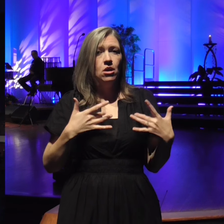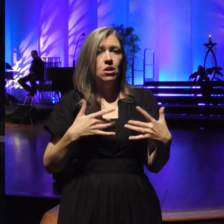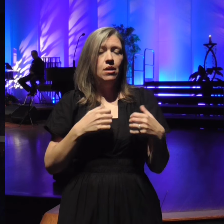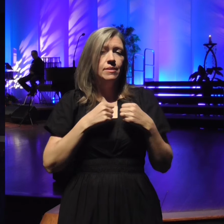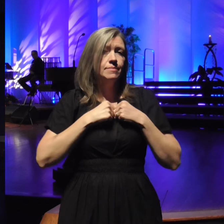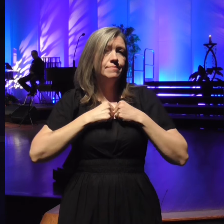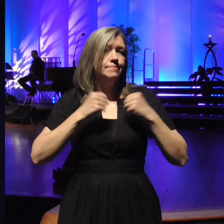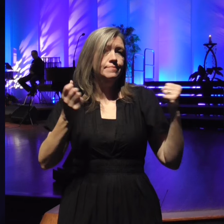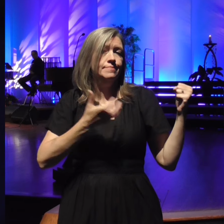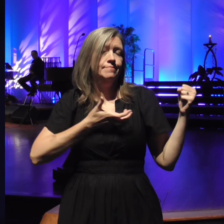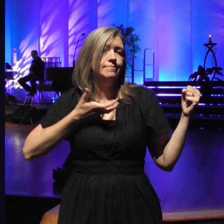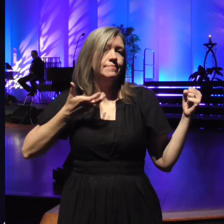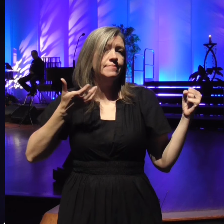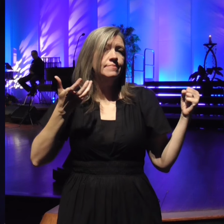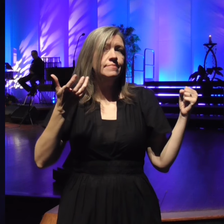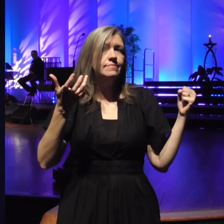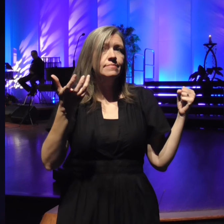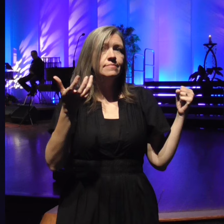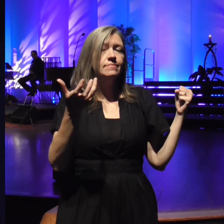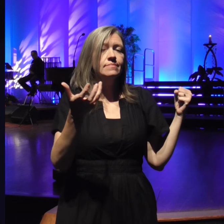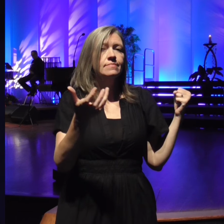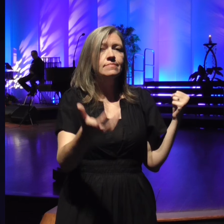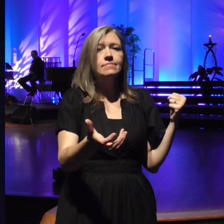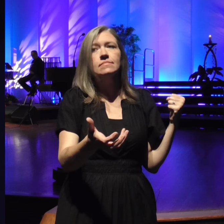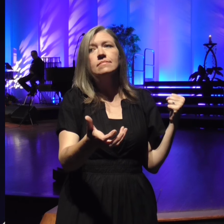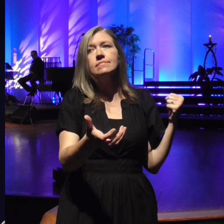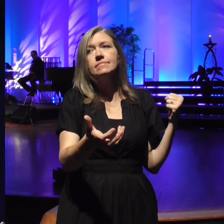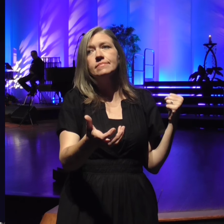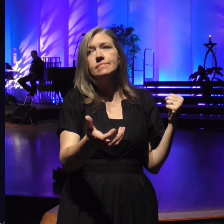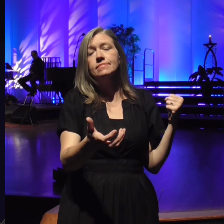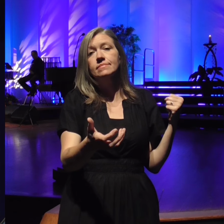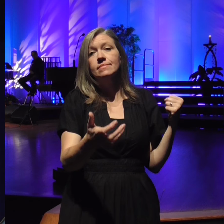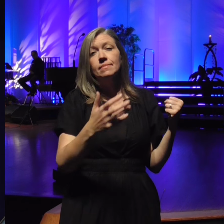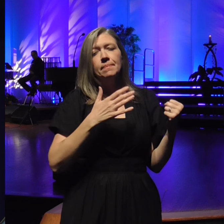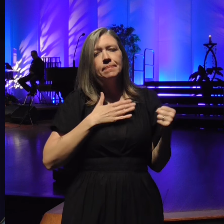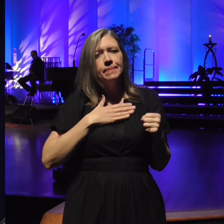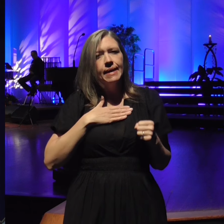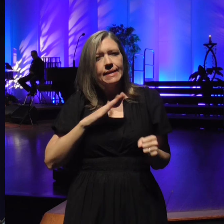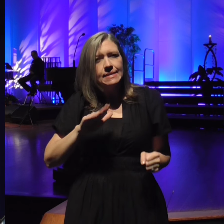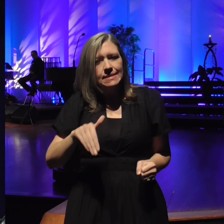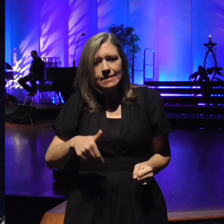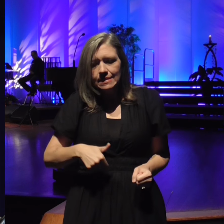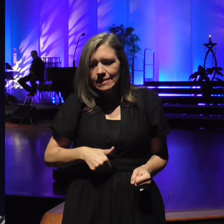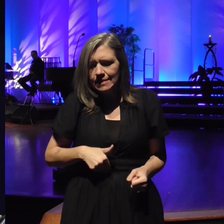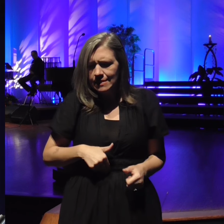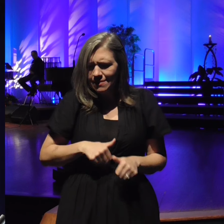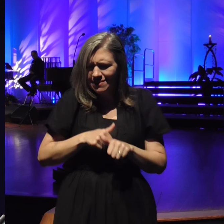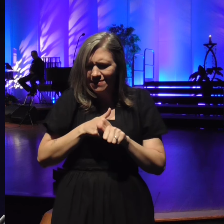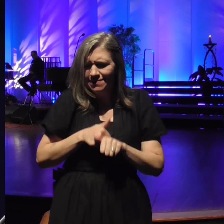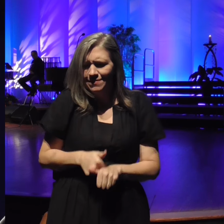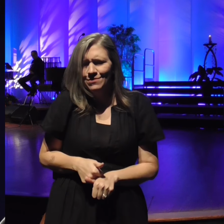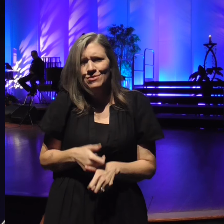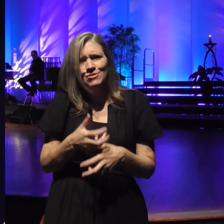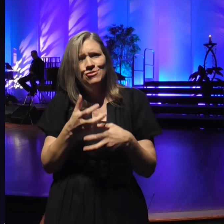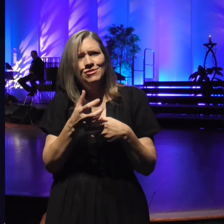My mind is willing and my heart is open